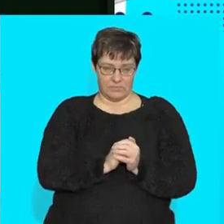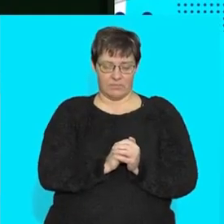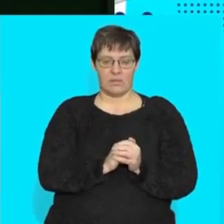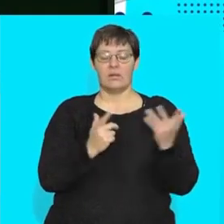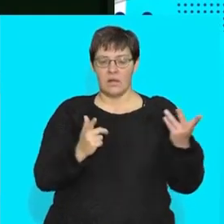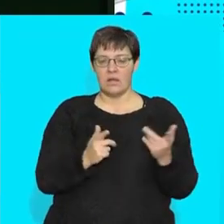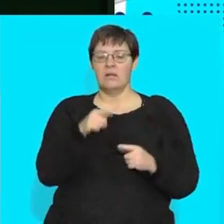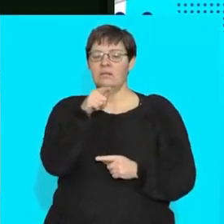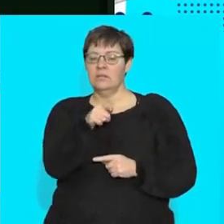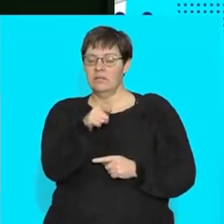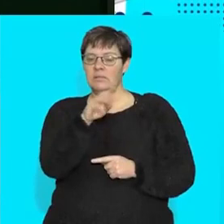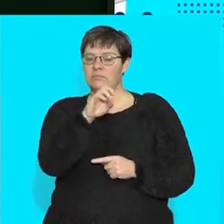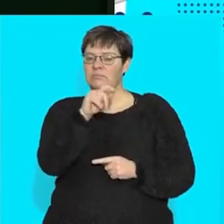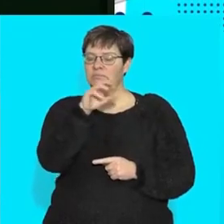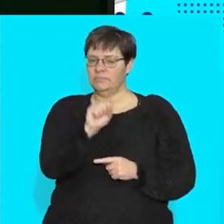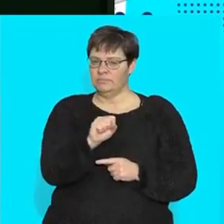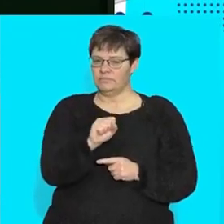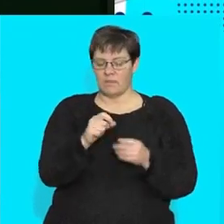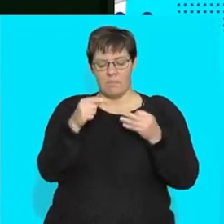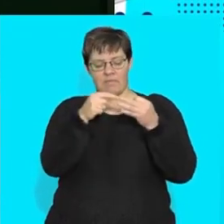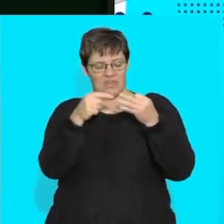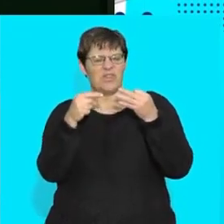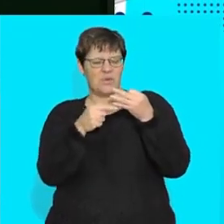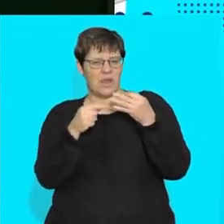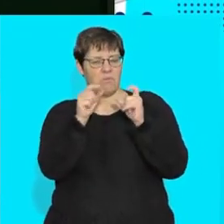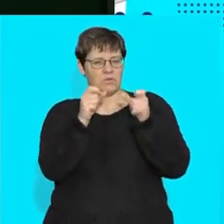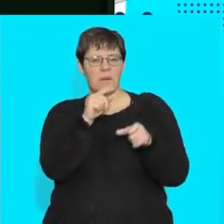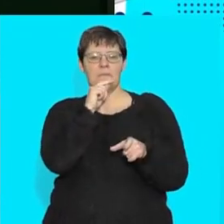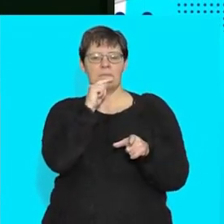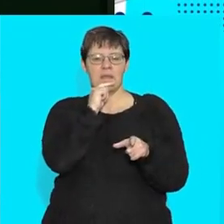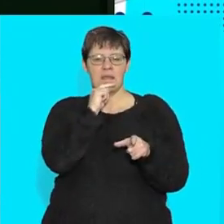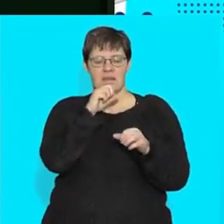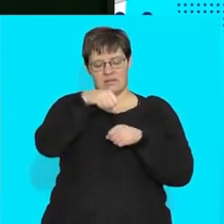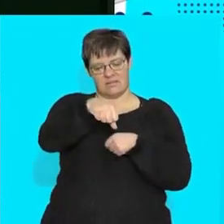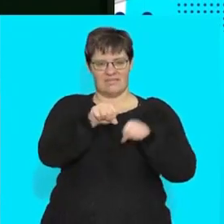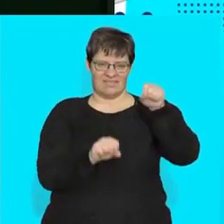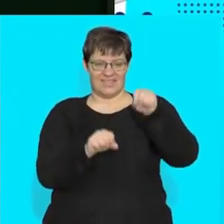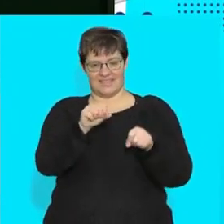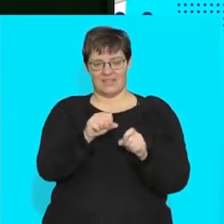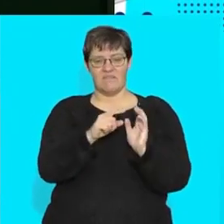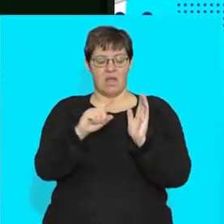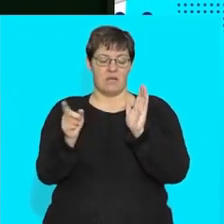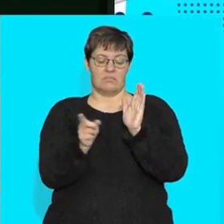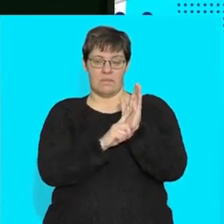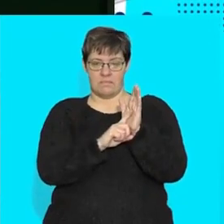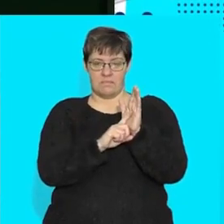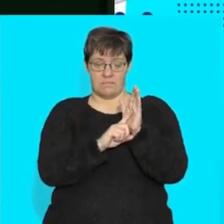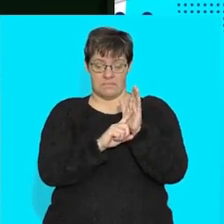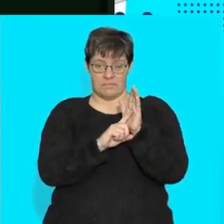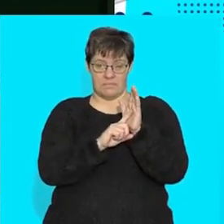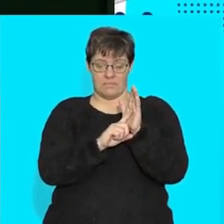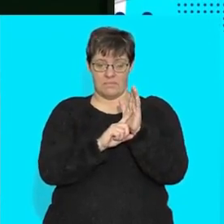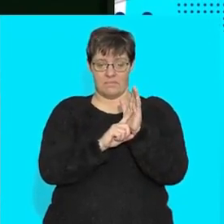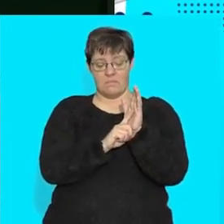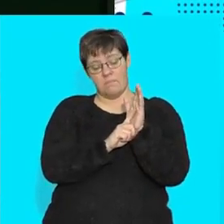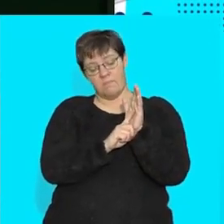or malleus, they are the three little bones, they work like levers, right? So if say for example this is the malleus and it